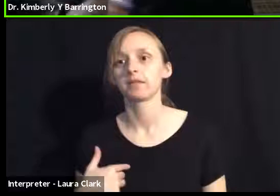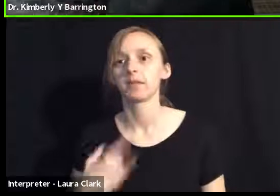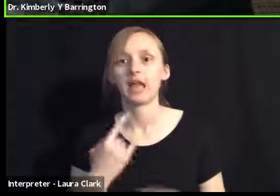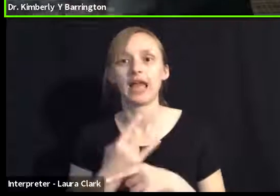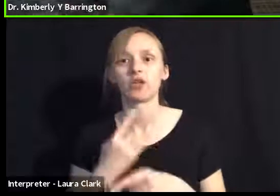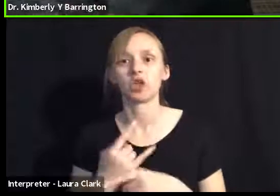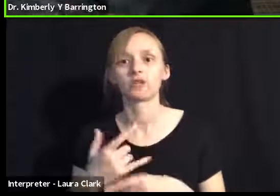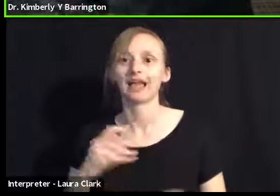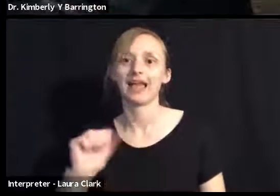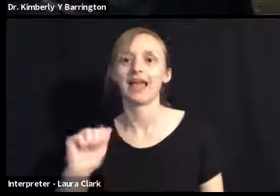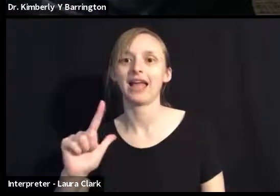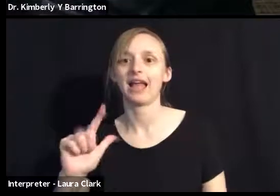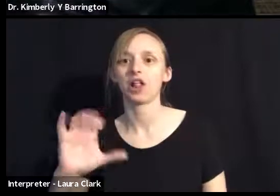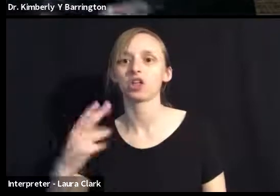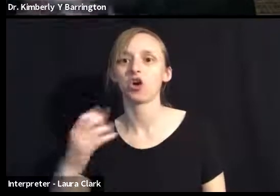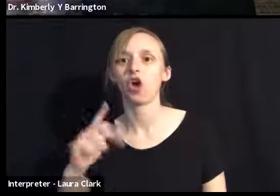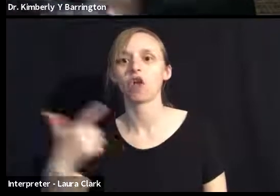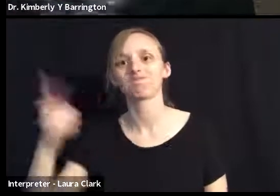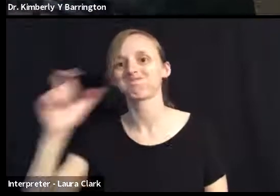spray. Get them droplets. Oh my